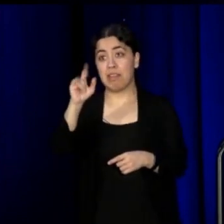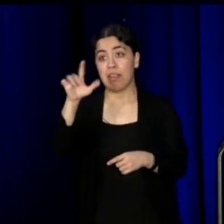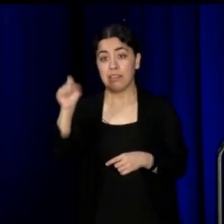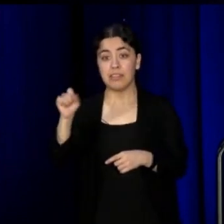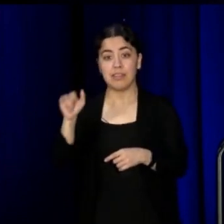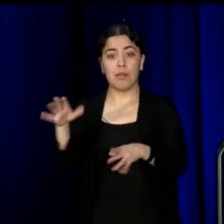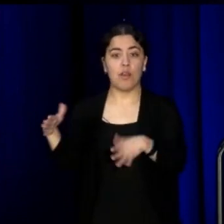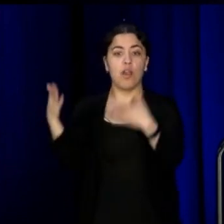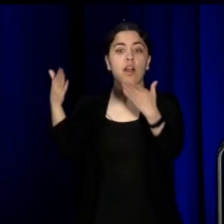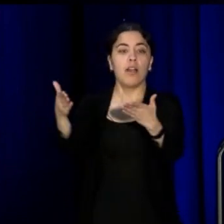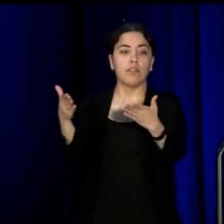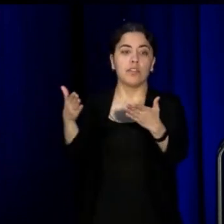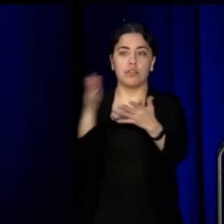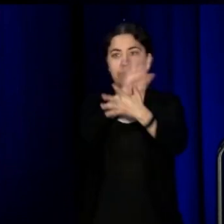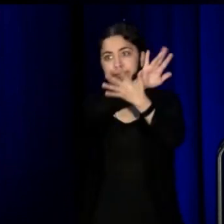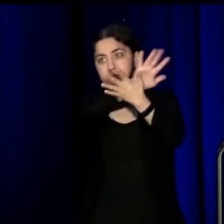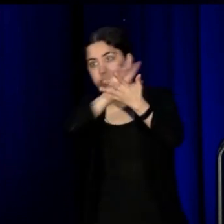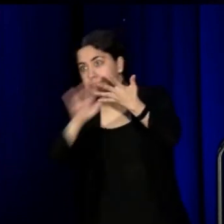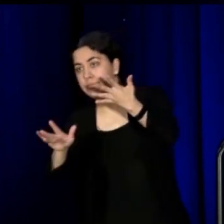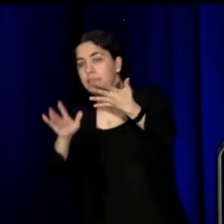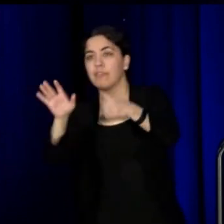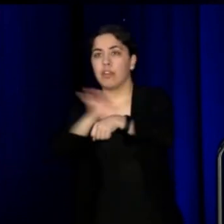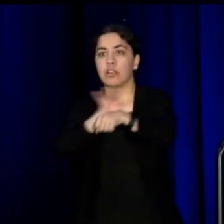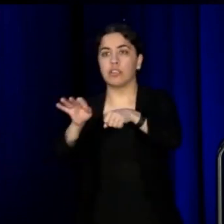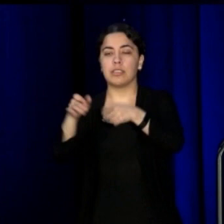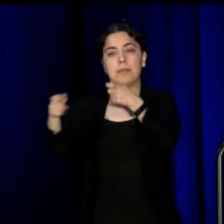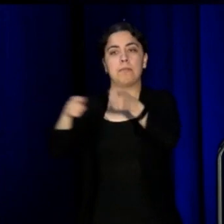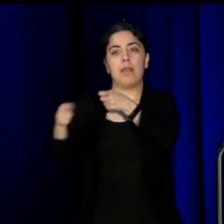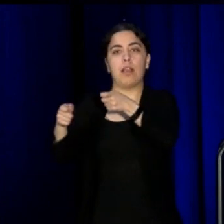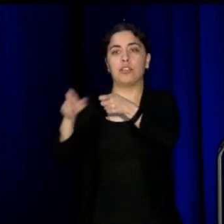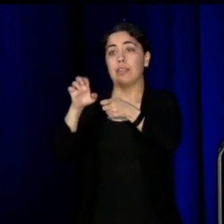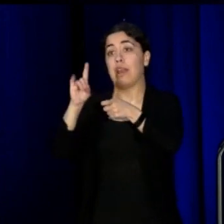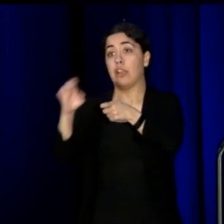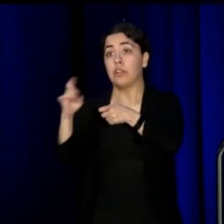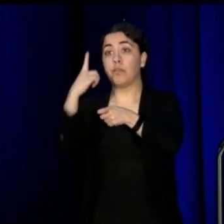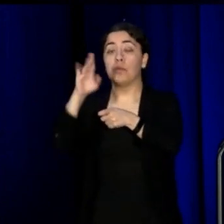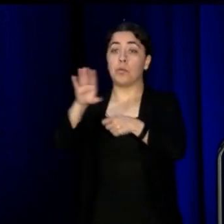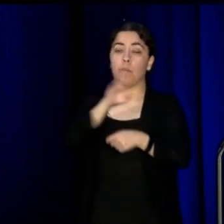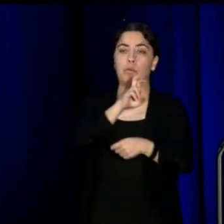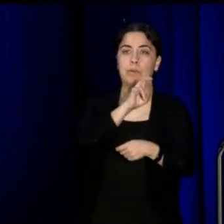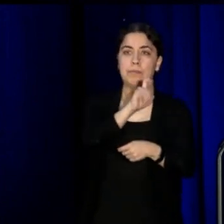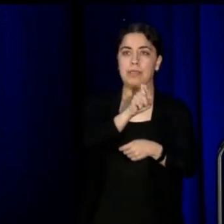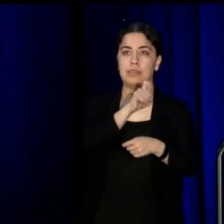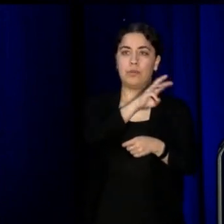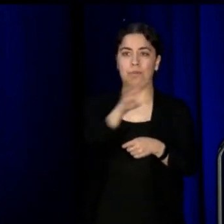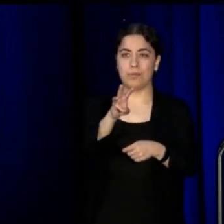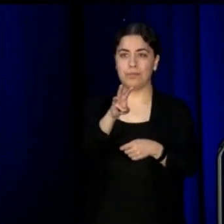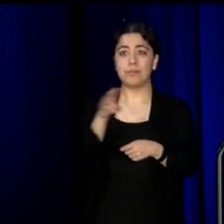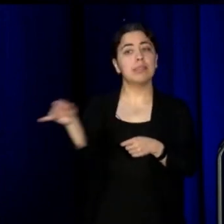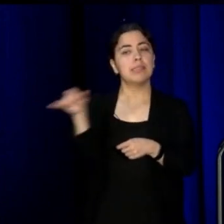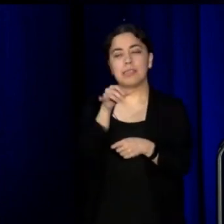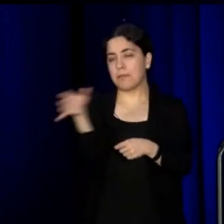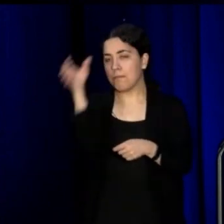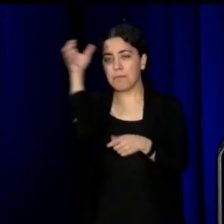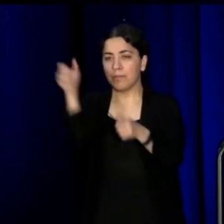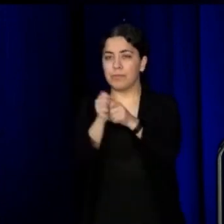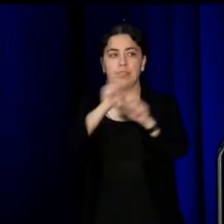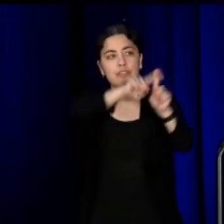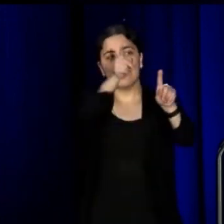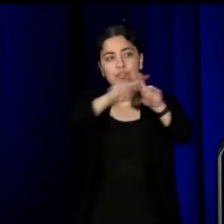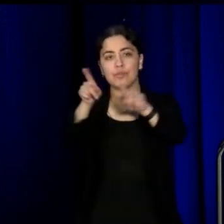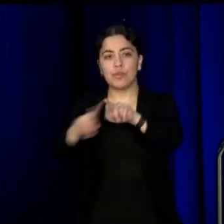to manage the Edge functionality on your Remix website. And the same will happen with different